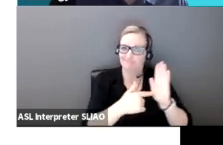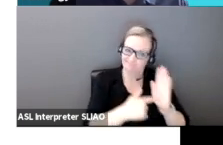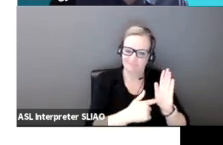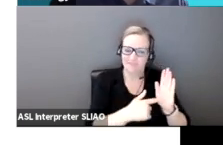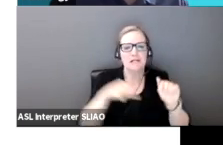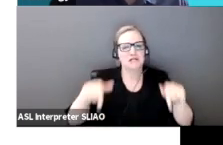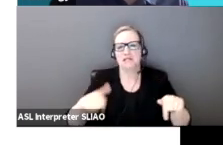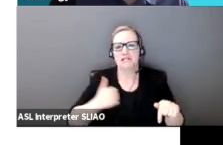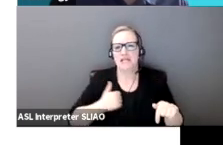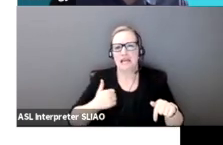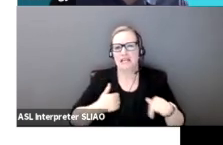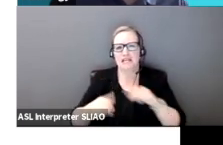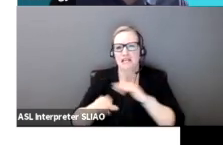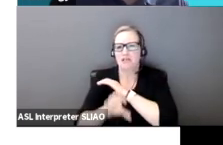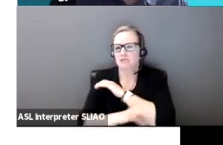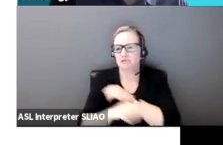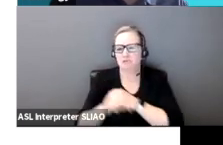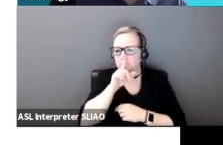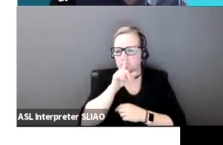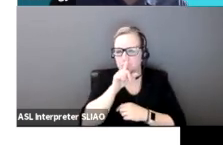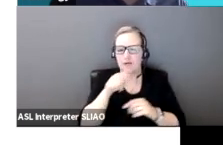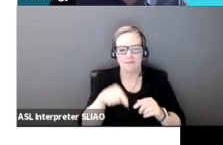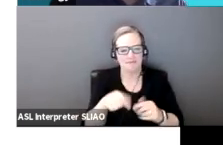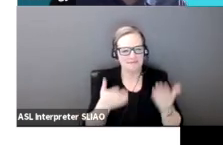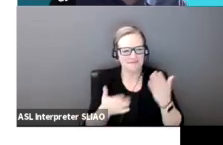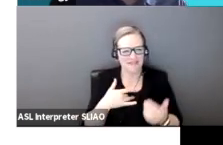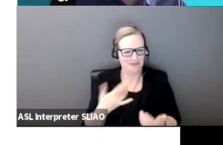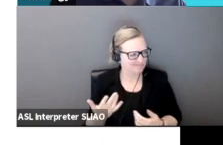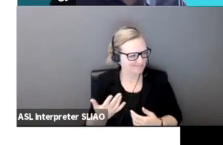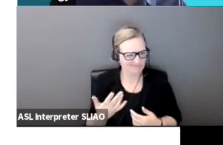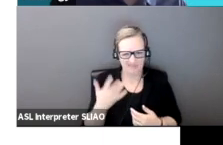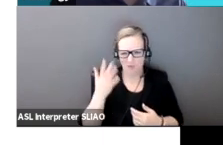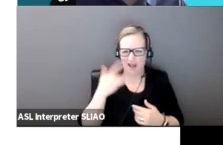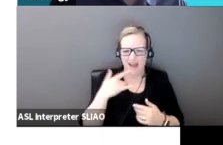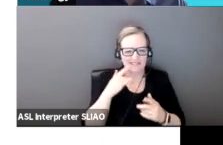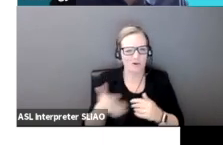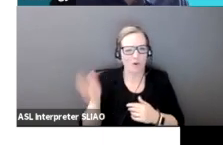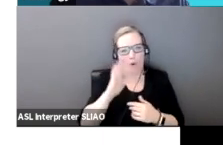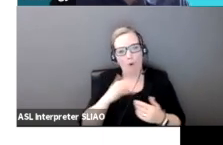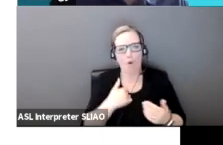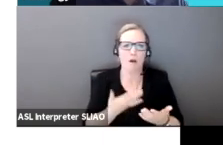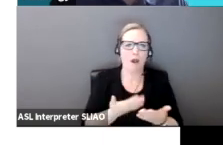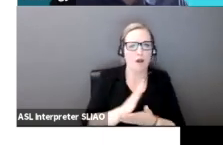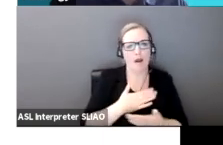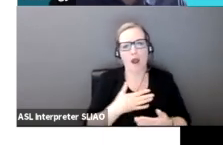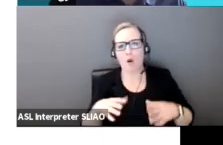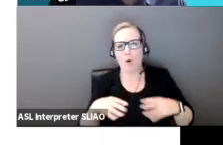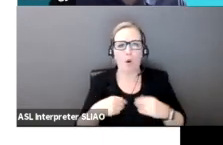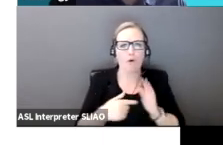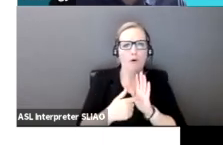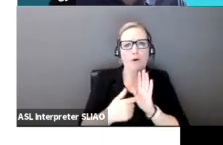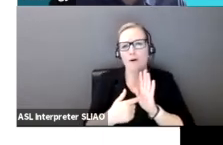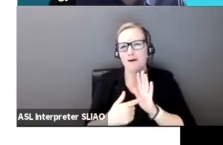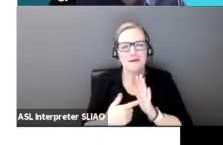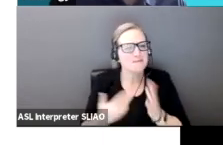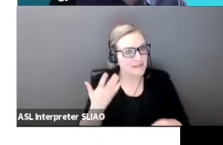and that's a kind of a strange thing. You might think patents are kind of this arcane thing, but in fact, they do make an appearance